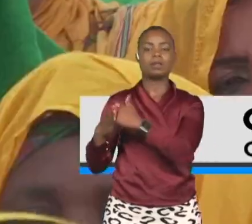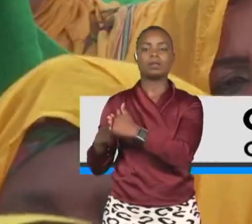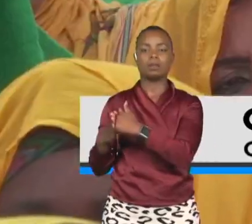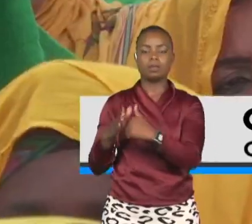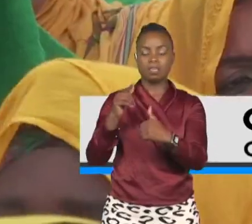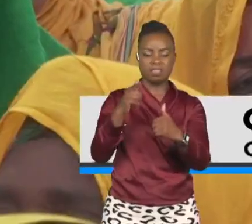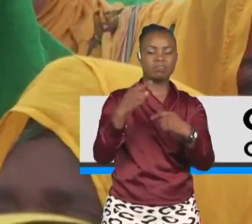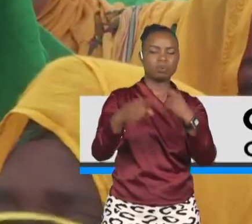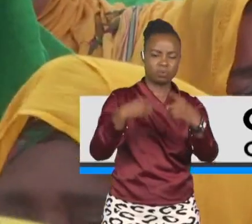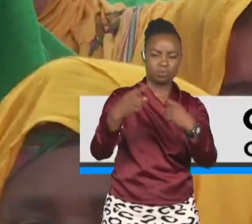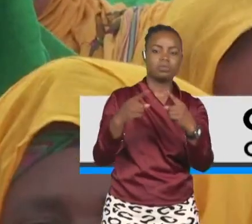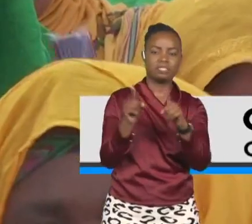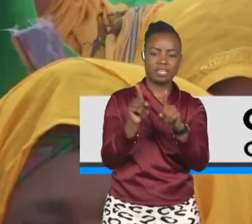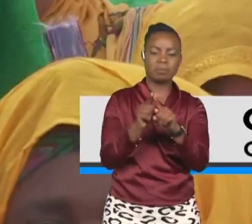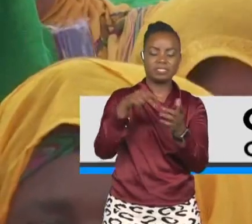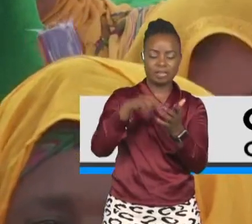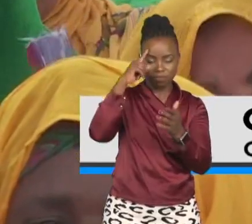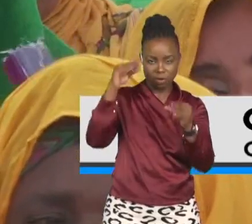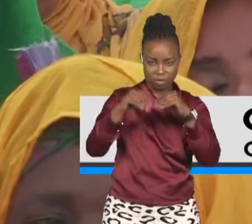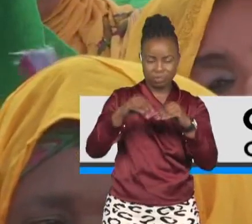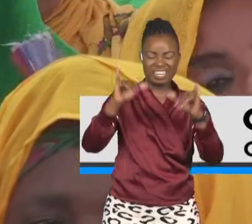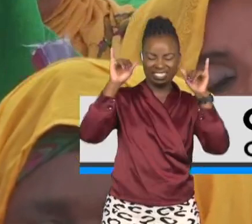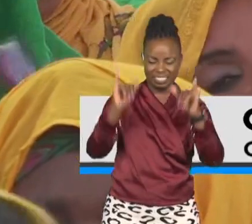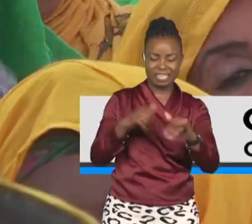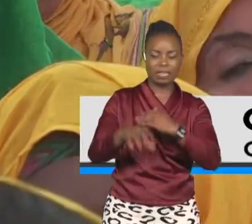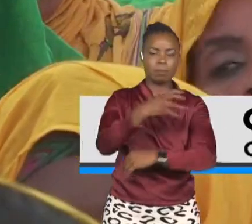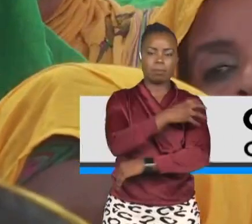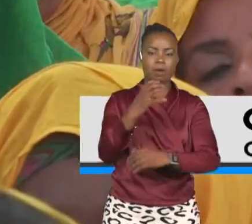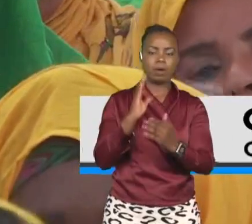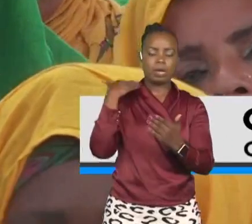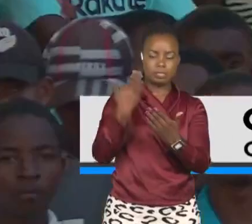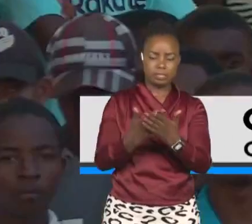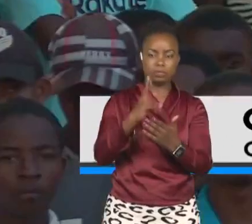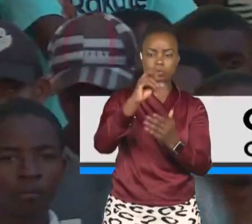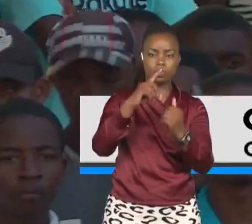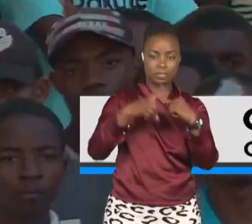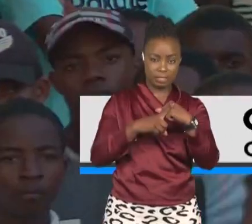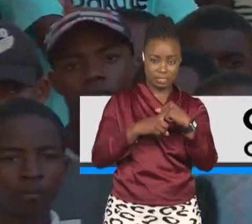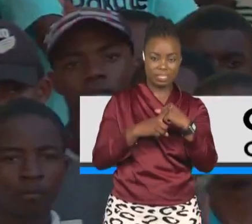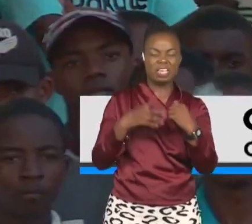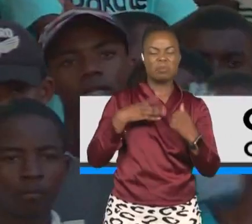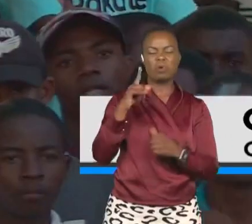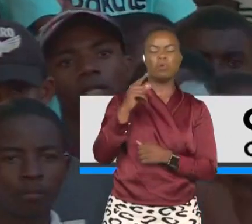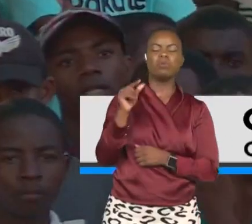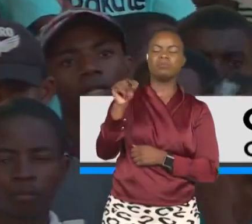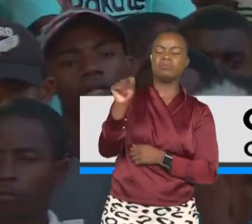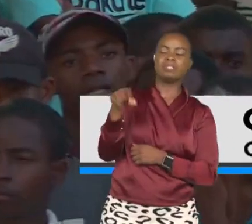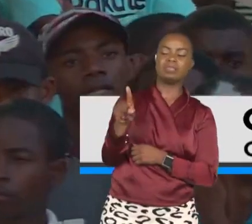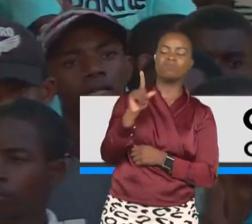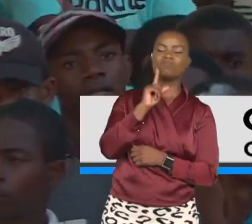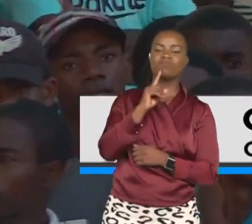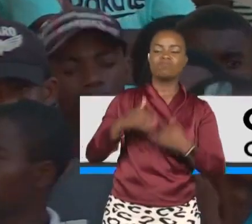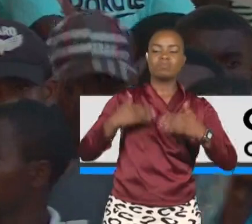He went on to win elections and remained in power until 2006. His critics maintain his behavior